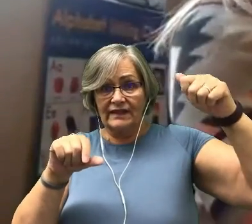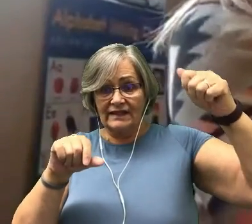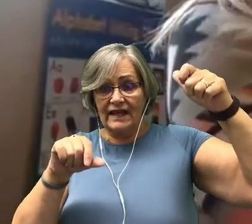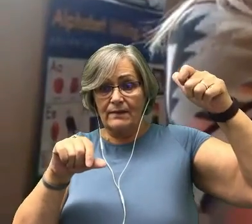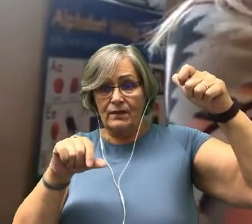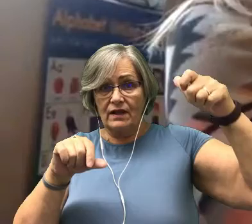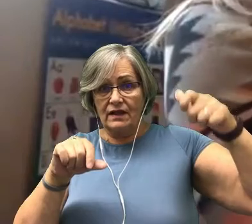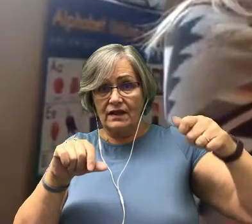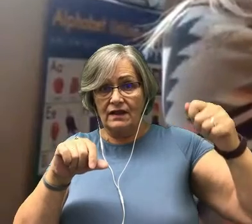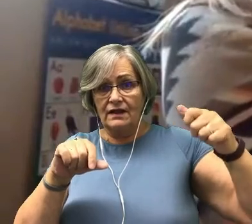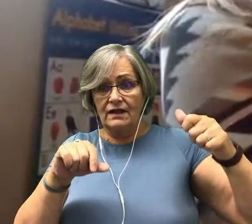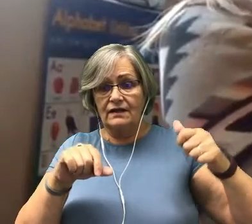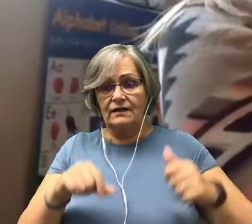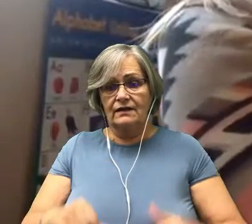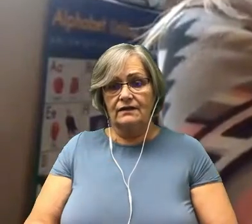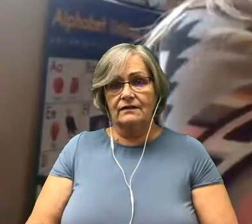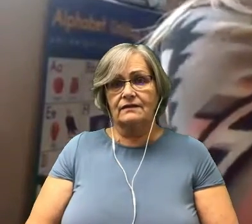to staple the end.